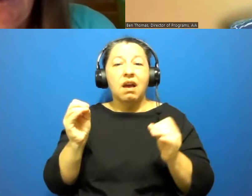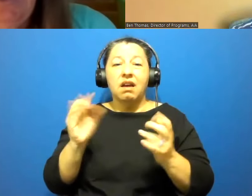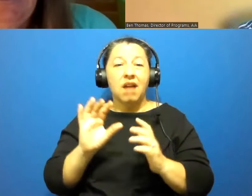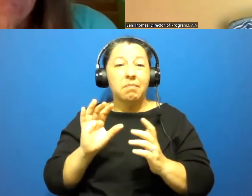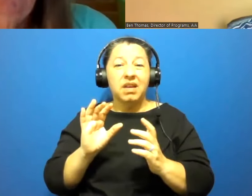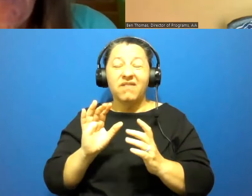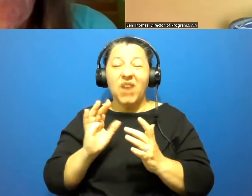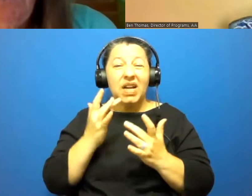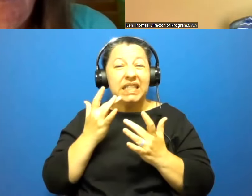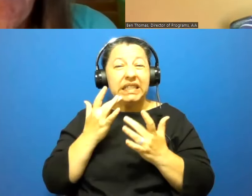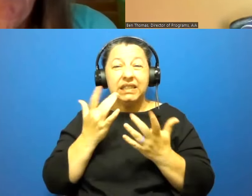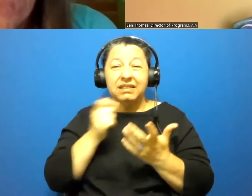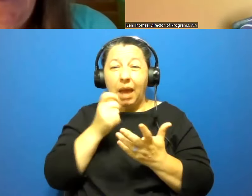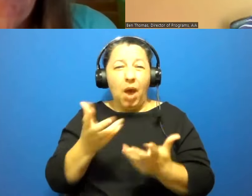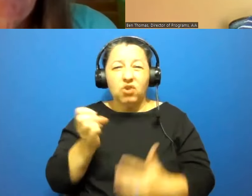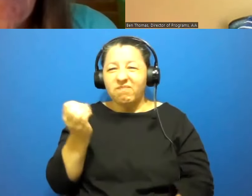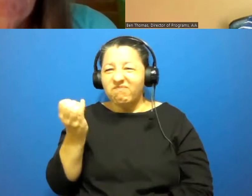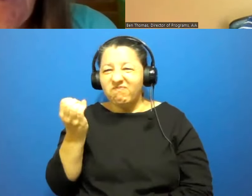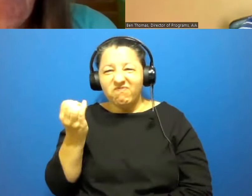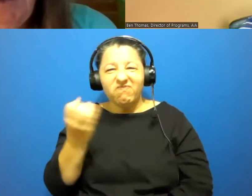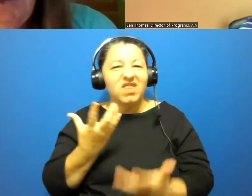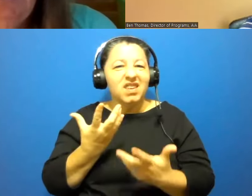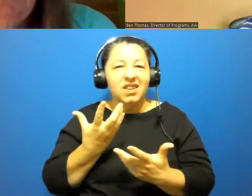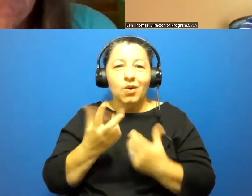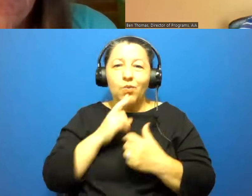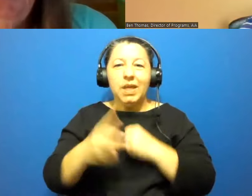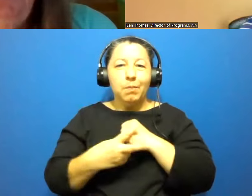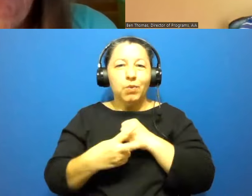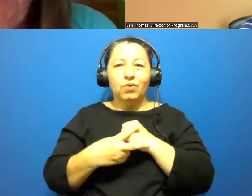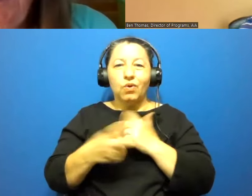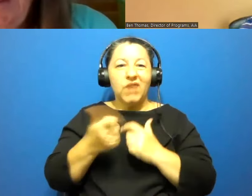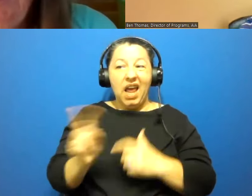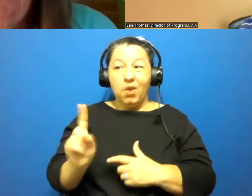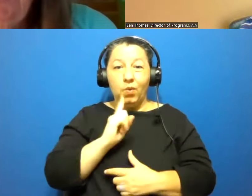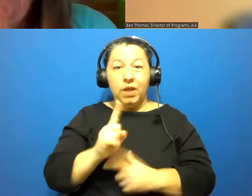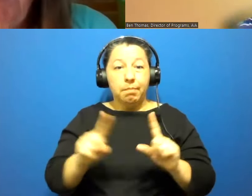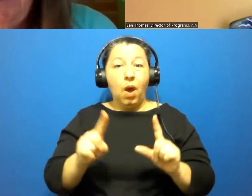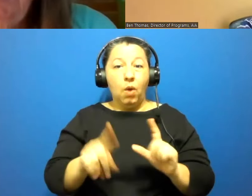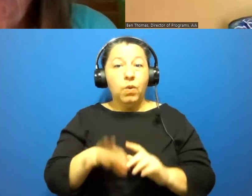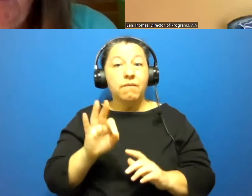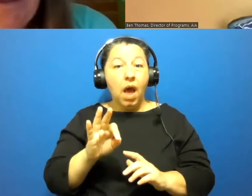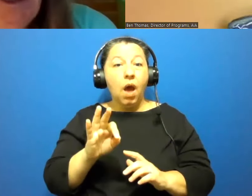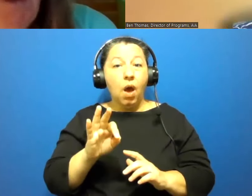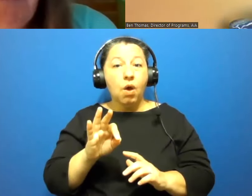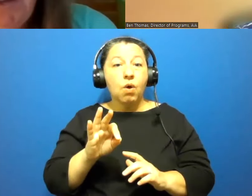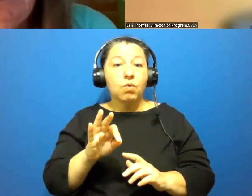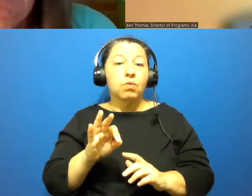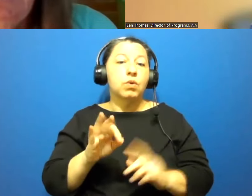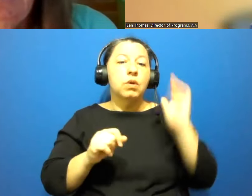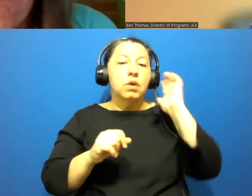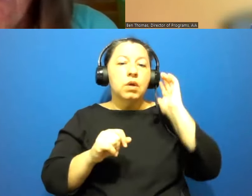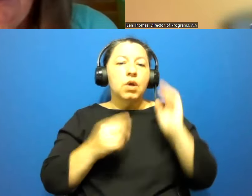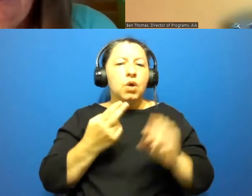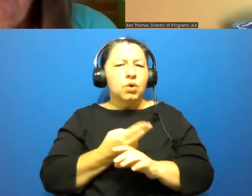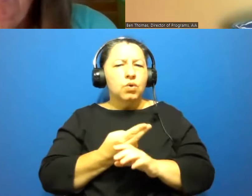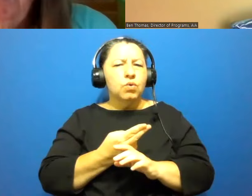anywhere. And so, but we found from useware analysis by Kazuo Aoyama,